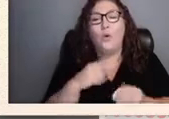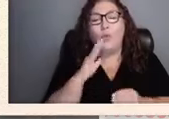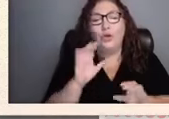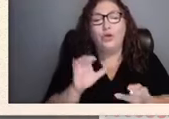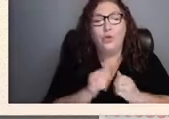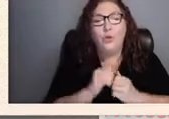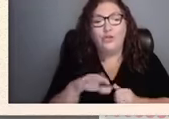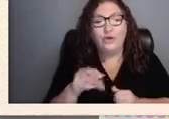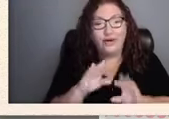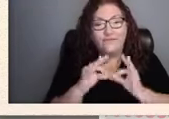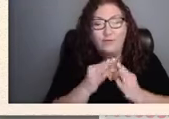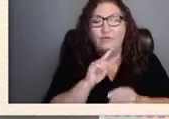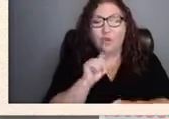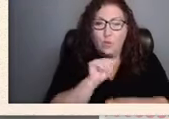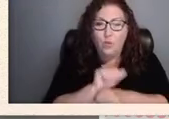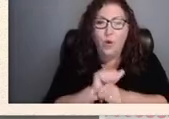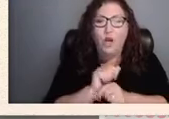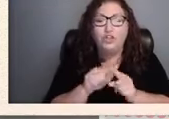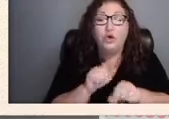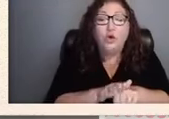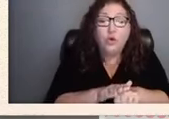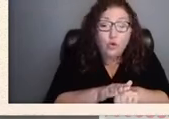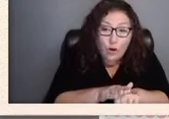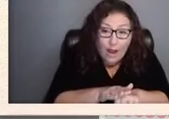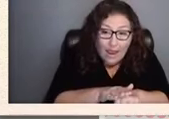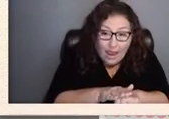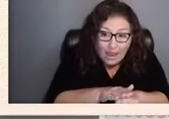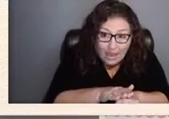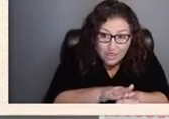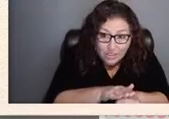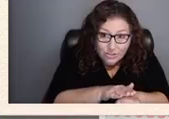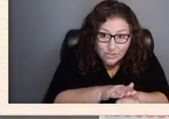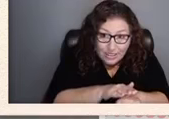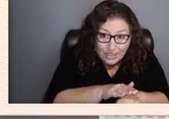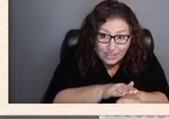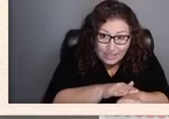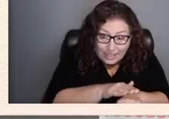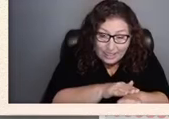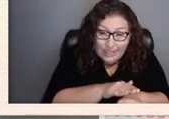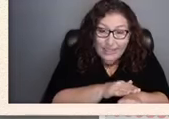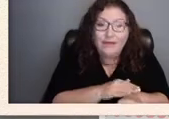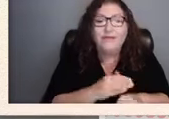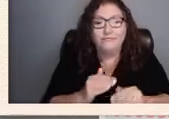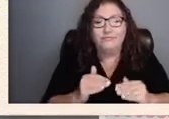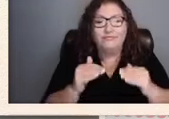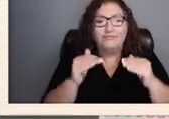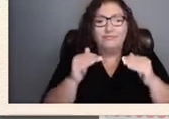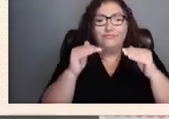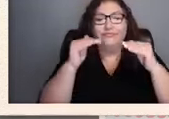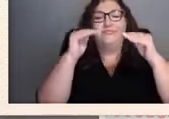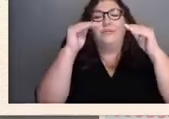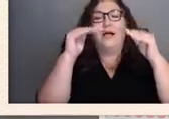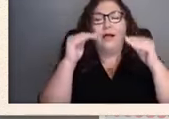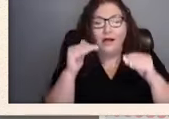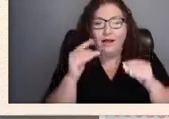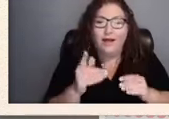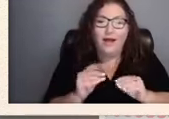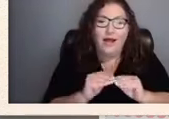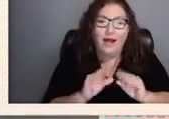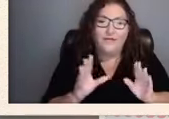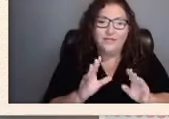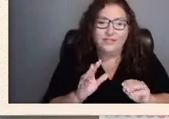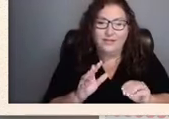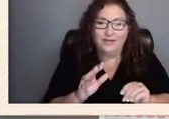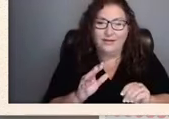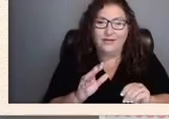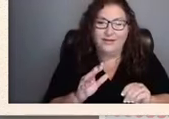toward gradually increasing. This is a contamination hierarchy, which obviously you probably wouldn't do all of right now. But